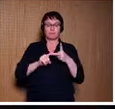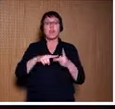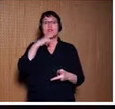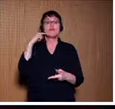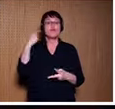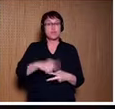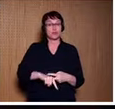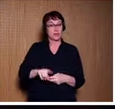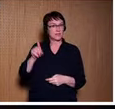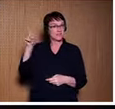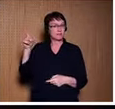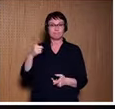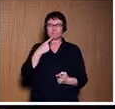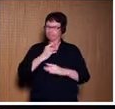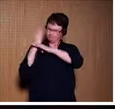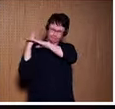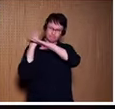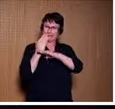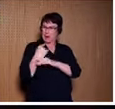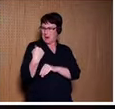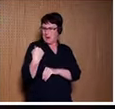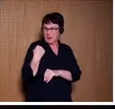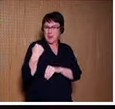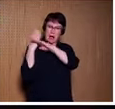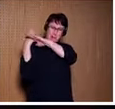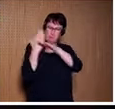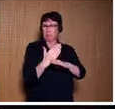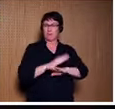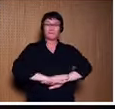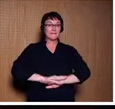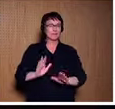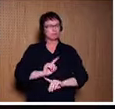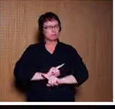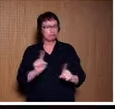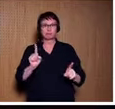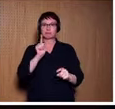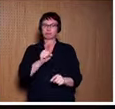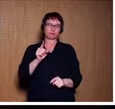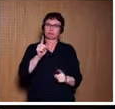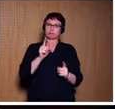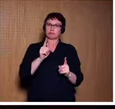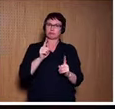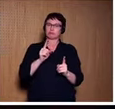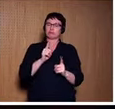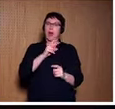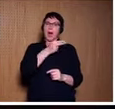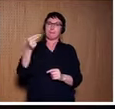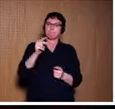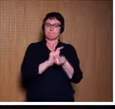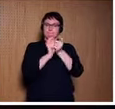gender recognition fully impossible only this month, and Indonesia has introduced up to 10 years of imprisonment